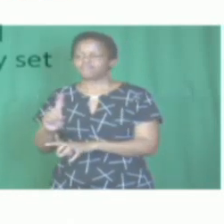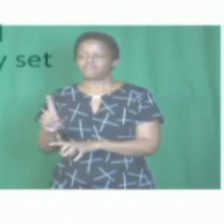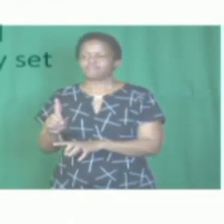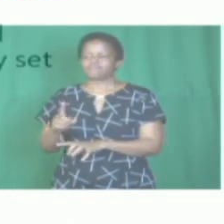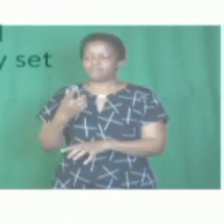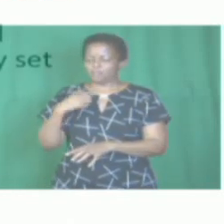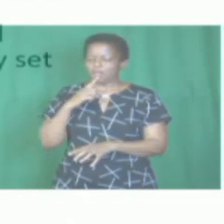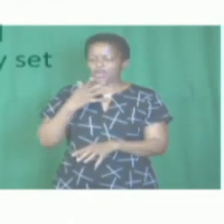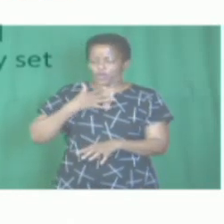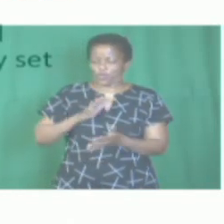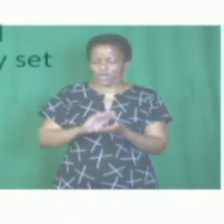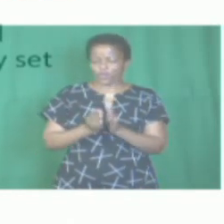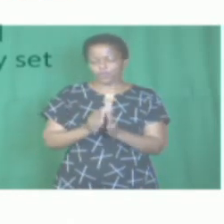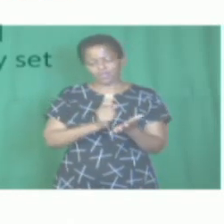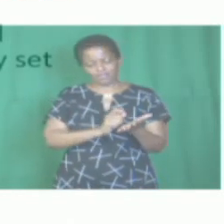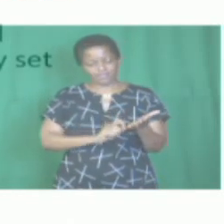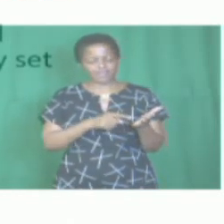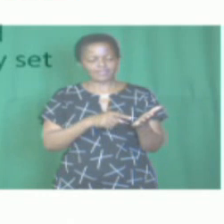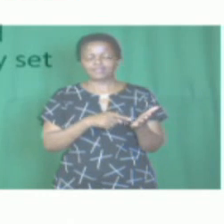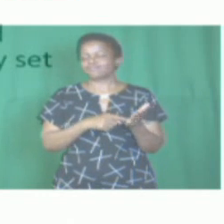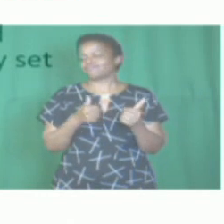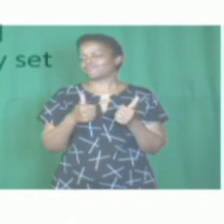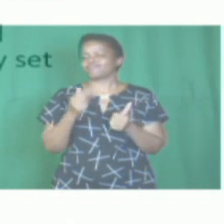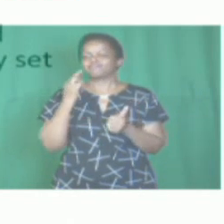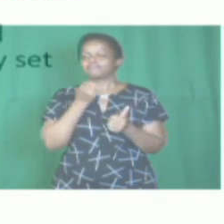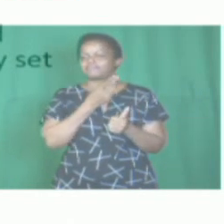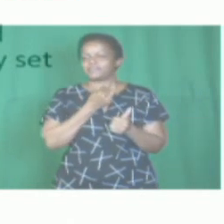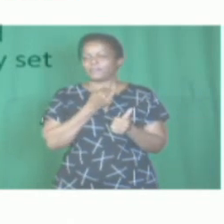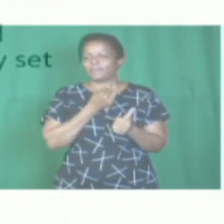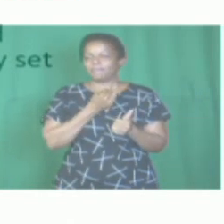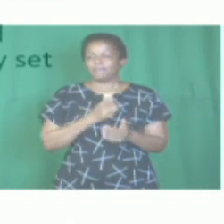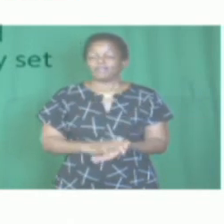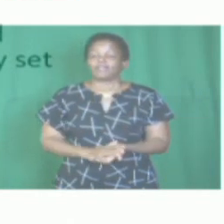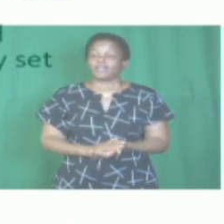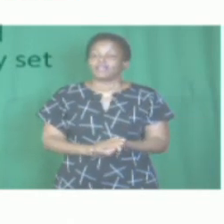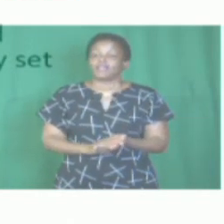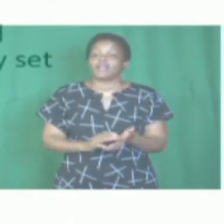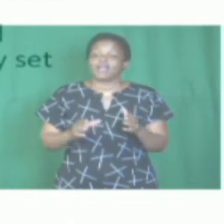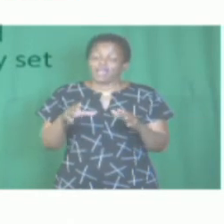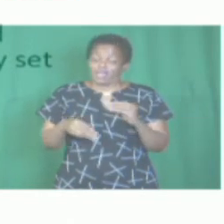Your writing should have structure. I